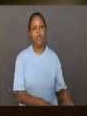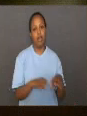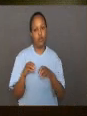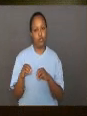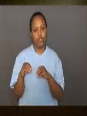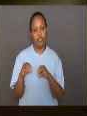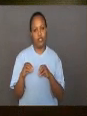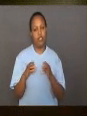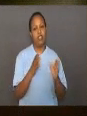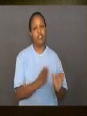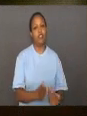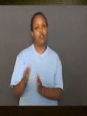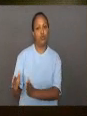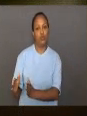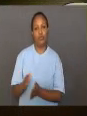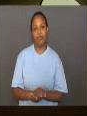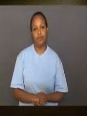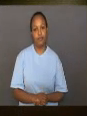Students, let's get ready.